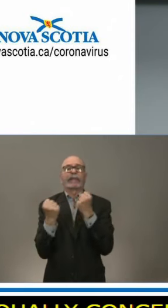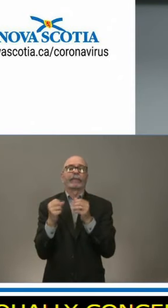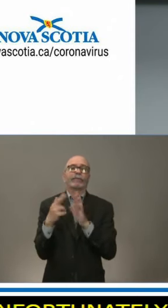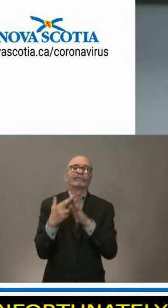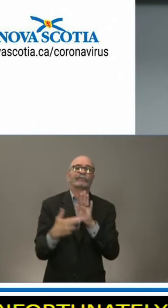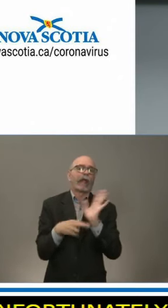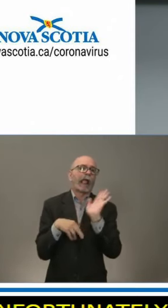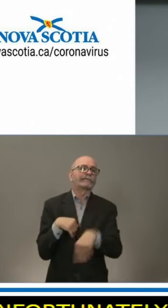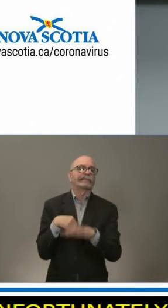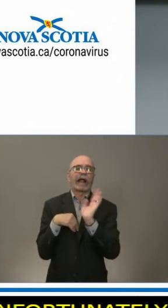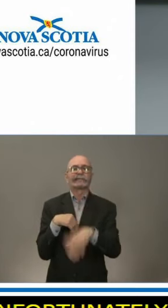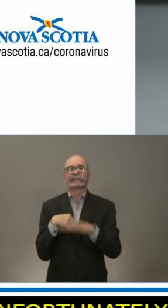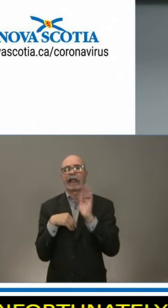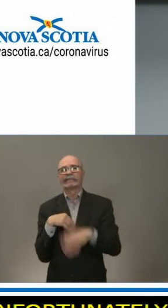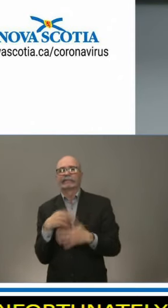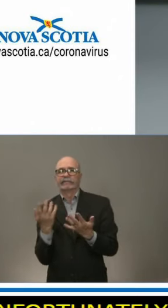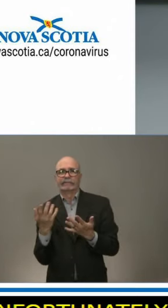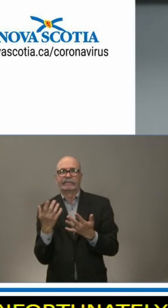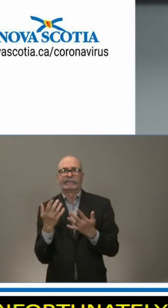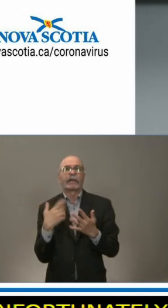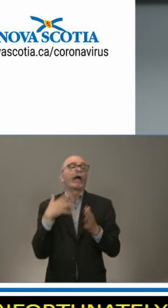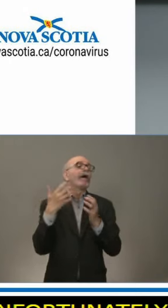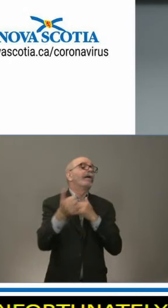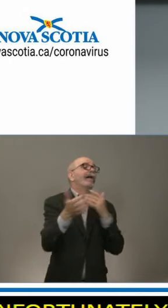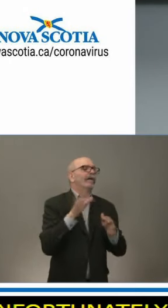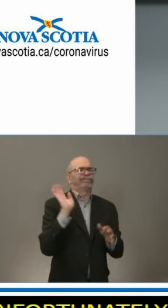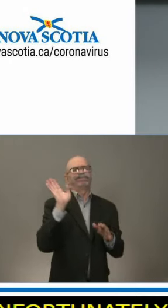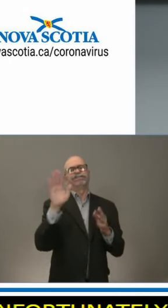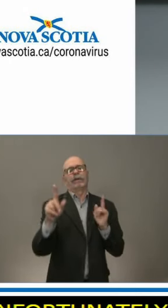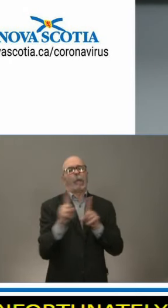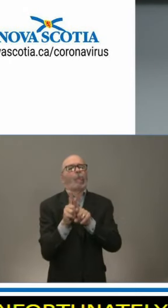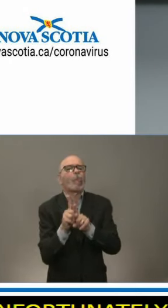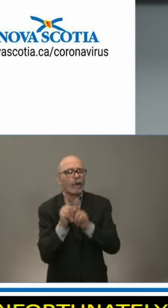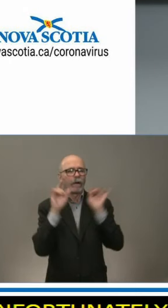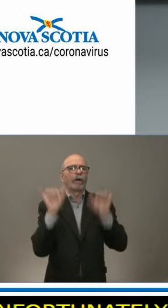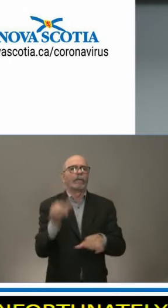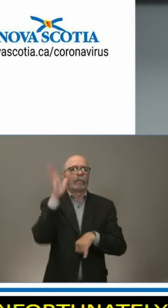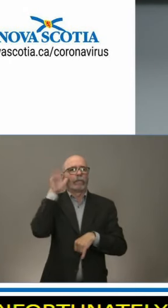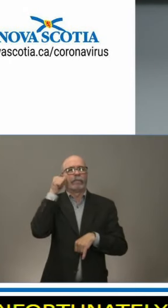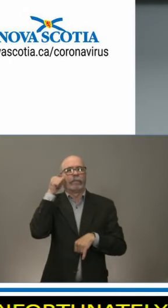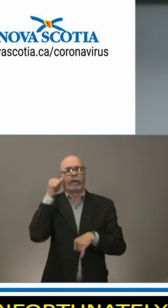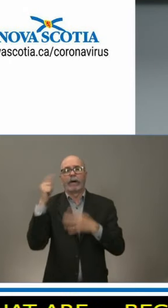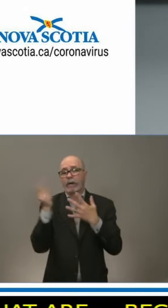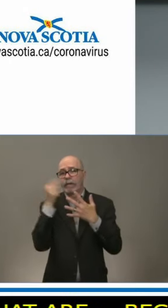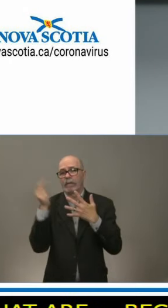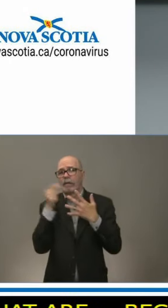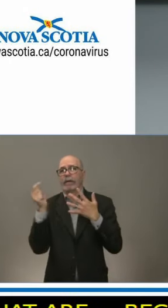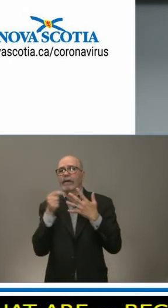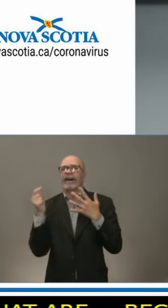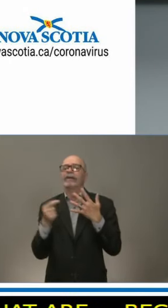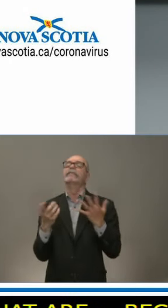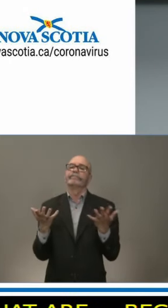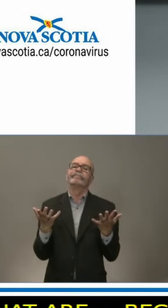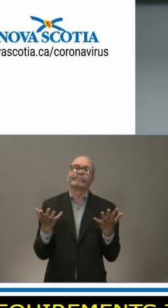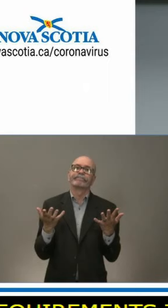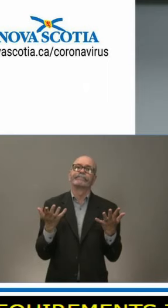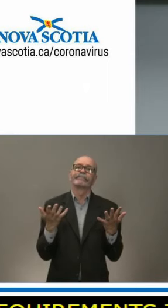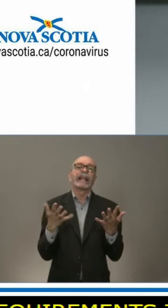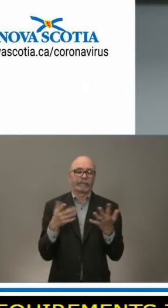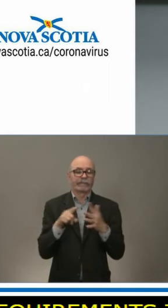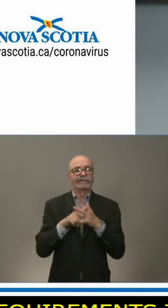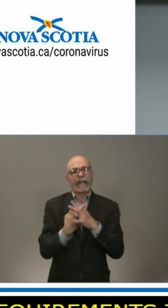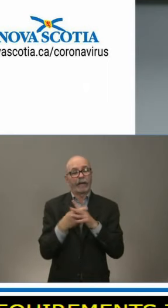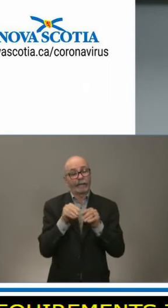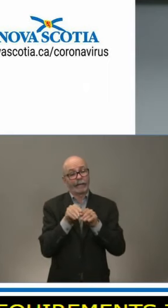social gatherings, to stop unnecessary social interaction, are a key piece of what's driving the disease within these